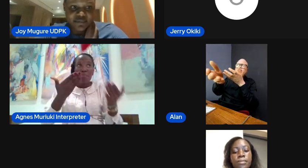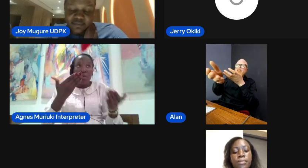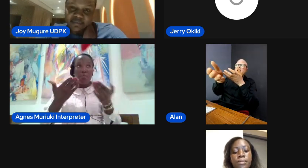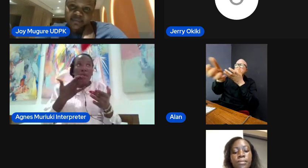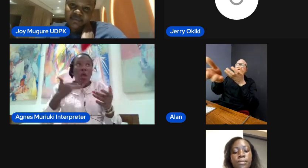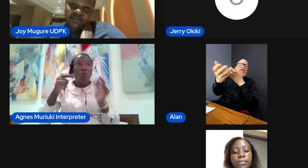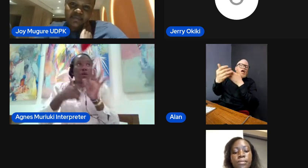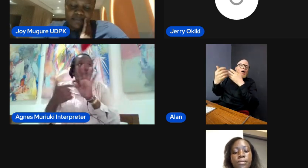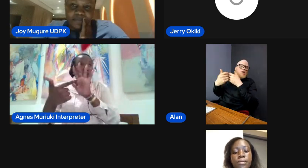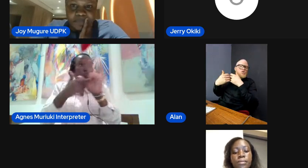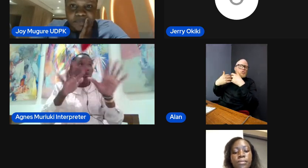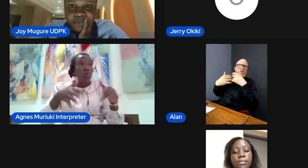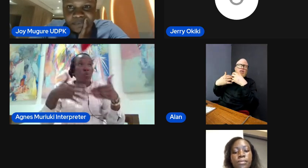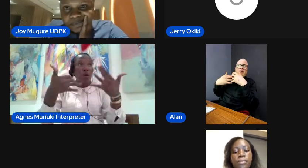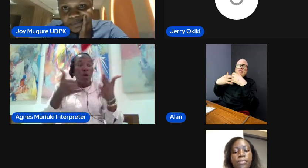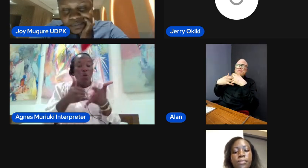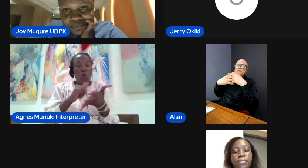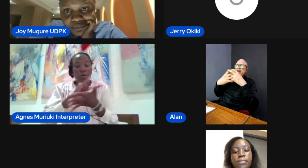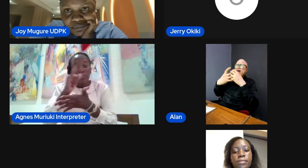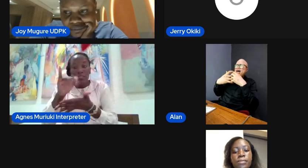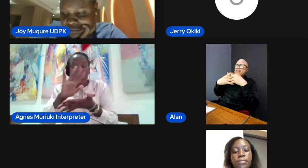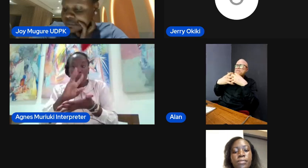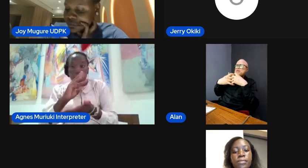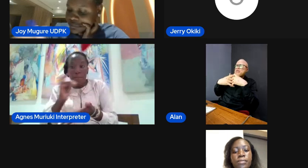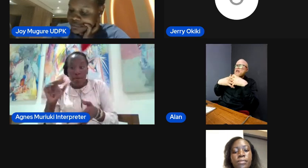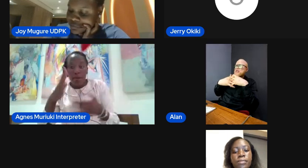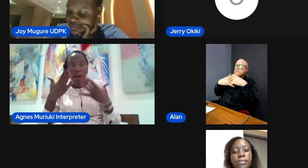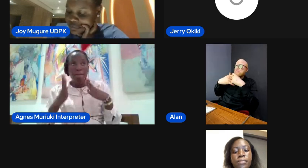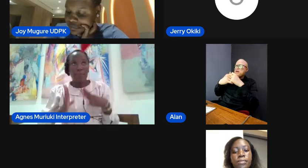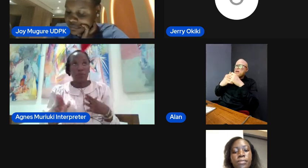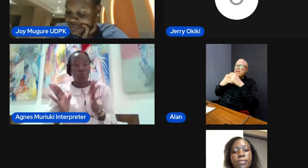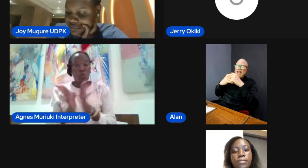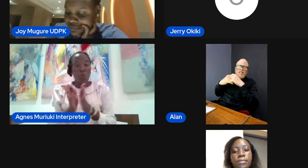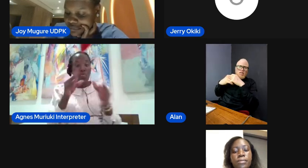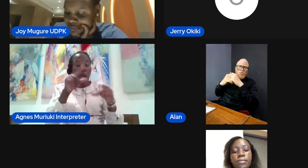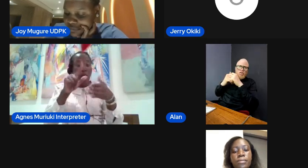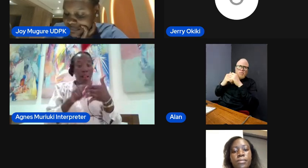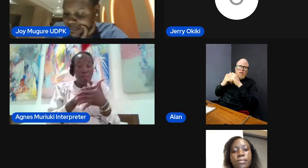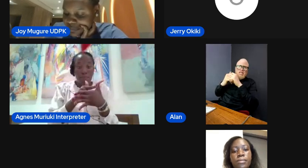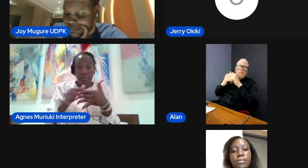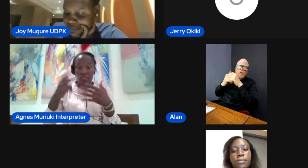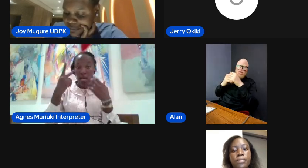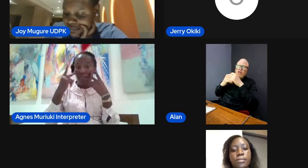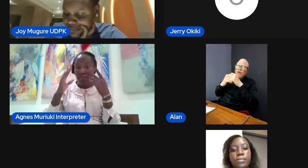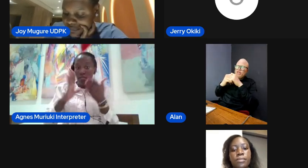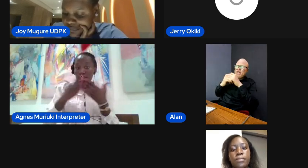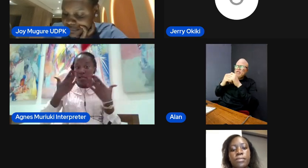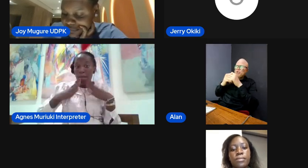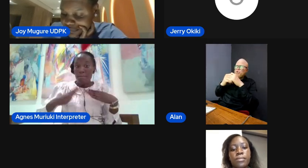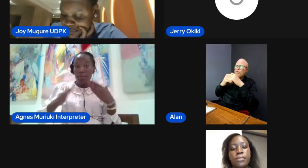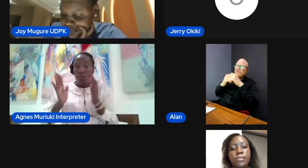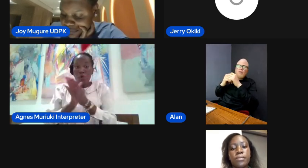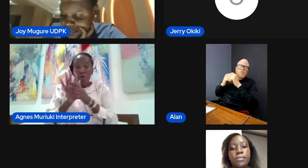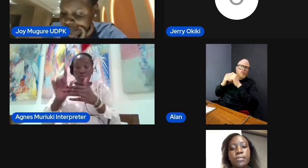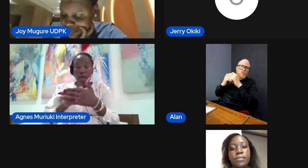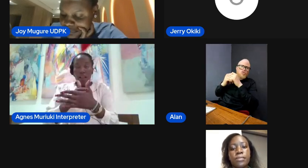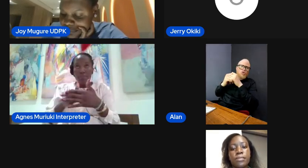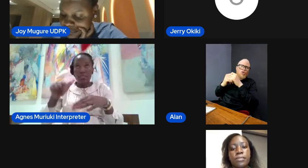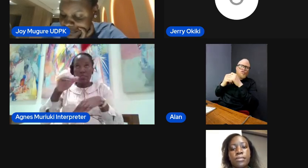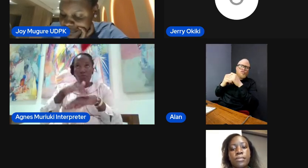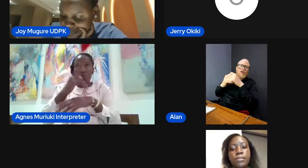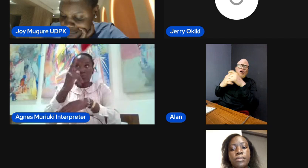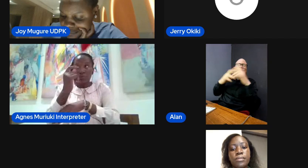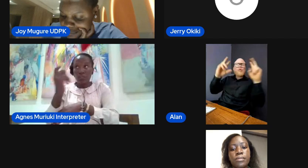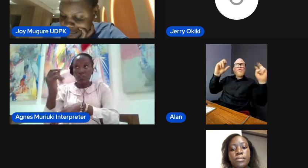it is being a person with albinism. And I've been seeing some ladies with albinism on TikTok who have jumped on the